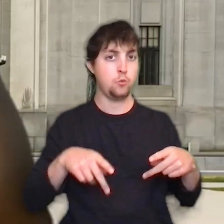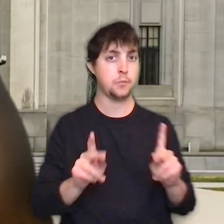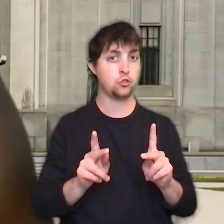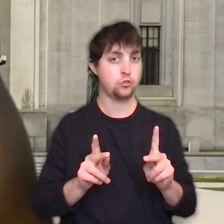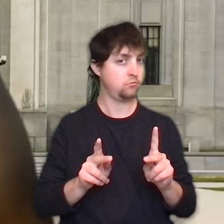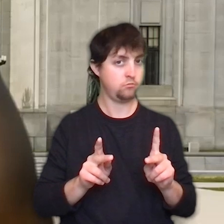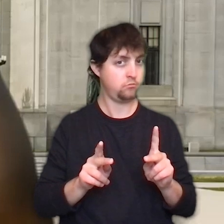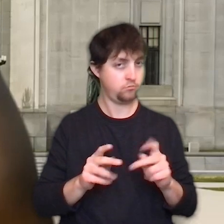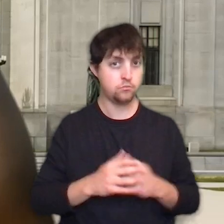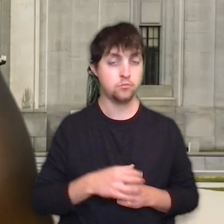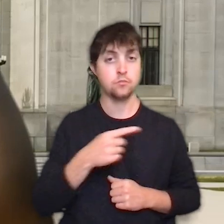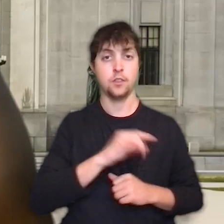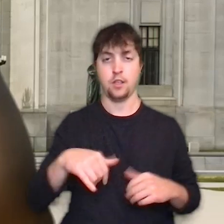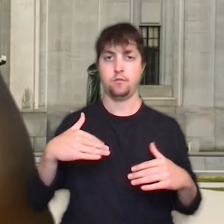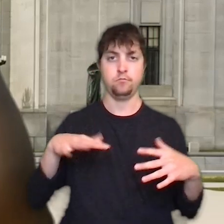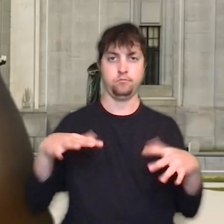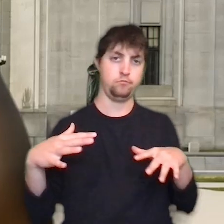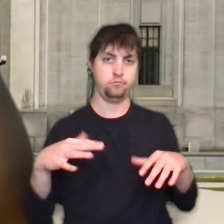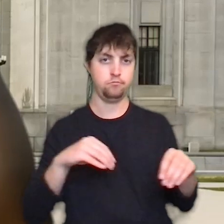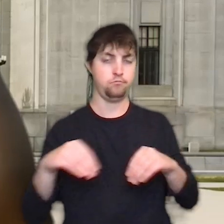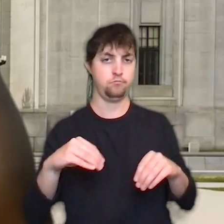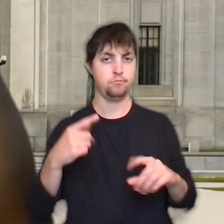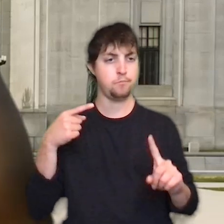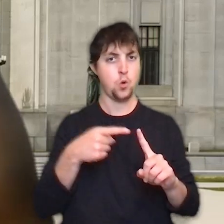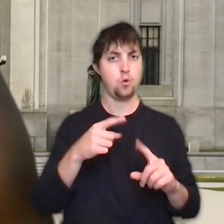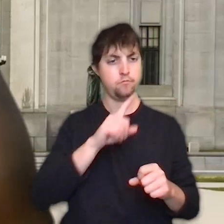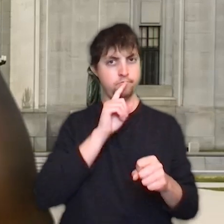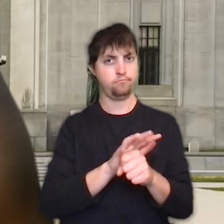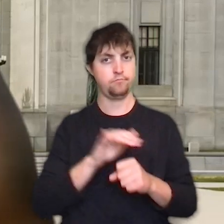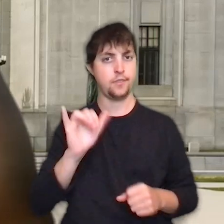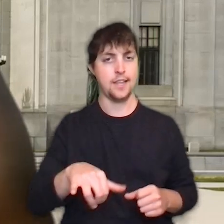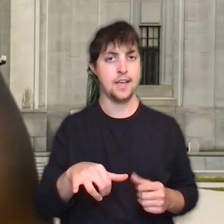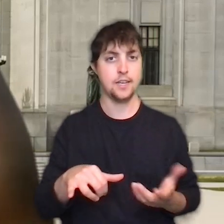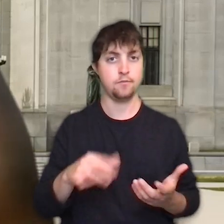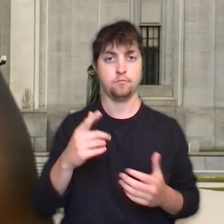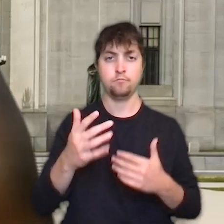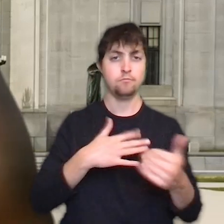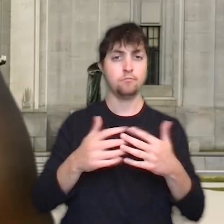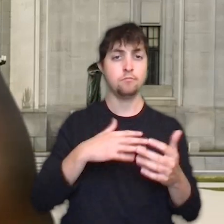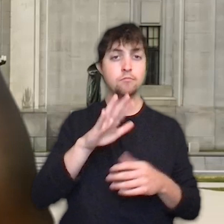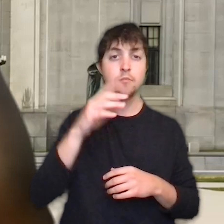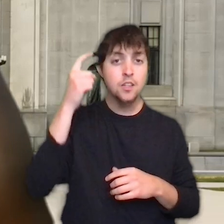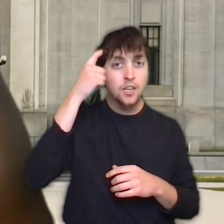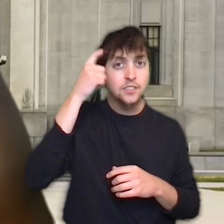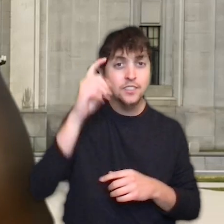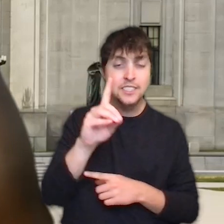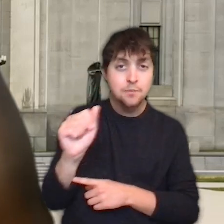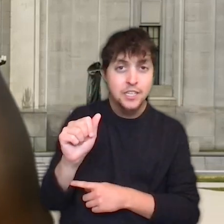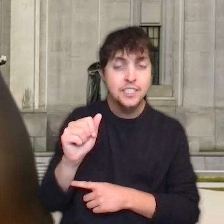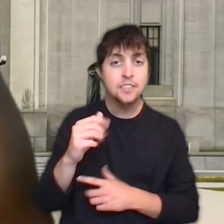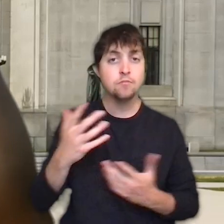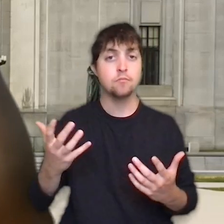her permission. This was a pivotal turning point in affirming that regardless of